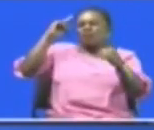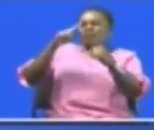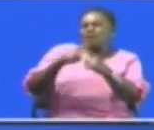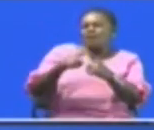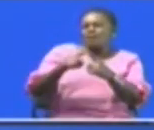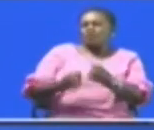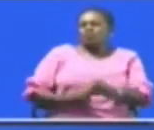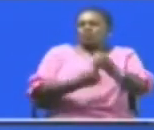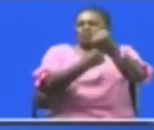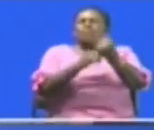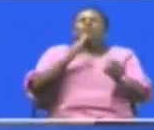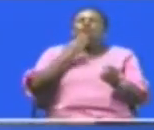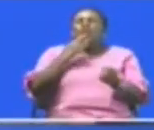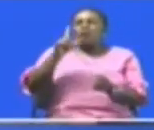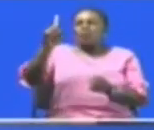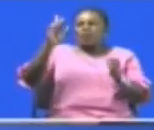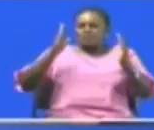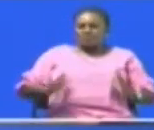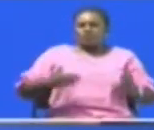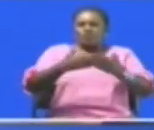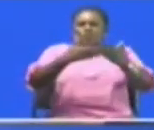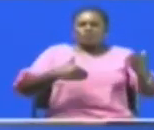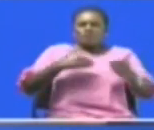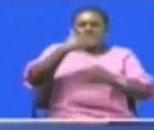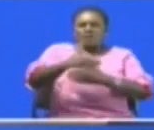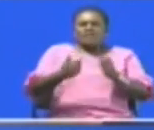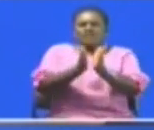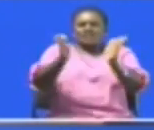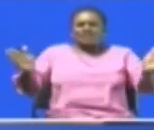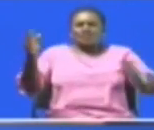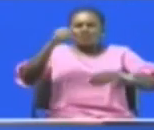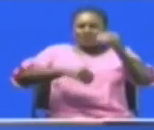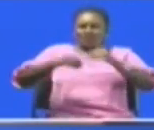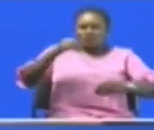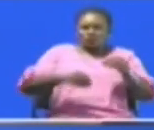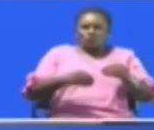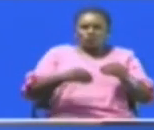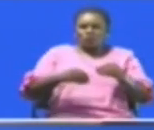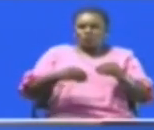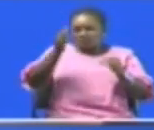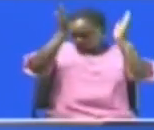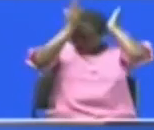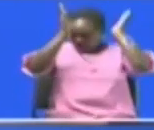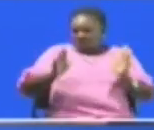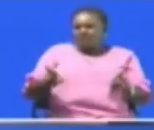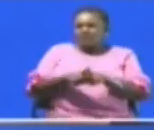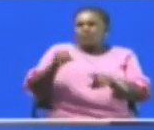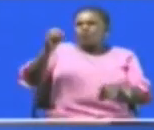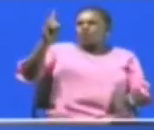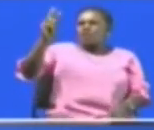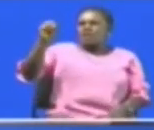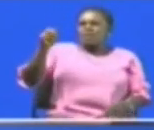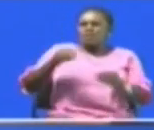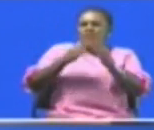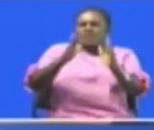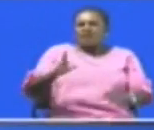intention to rally behind one Luhya candidate ahead of the next general election. Oparanya, who is also the ODM party